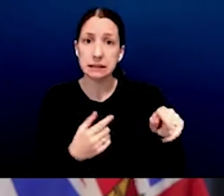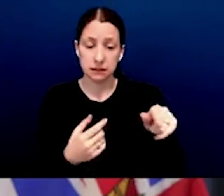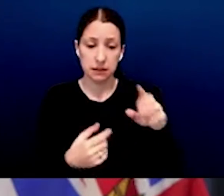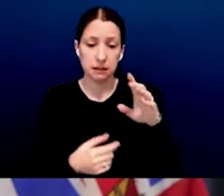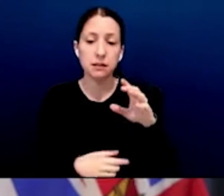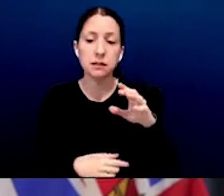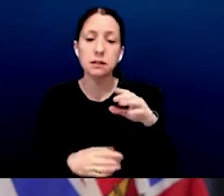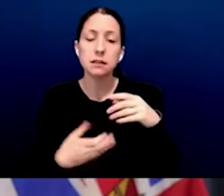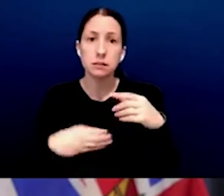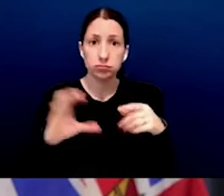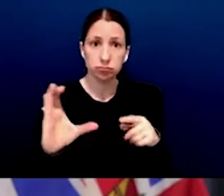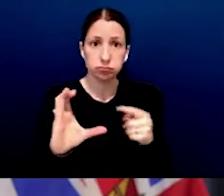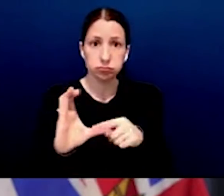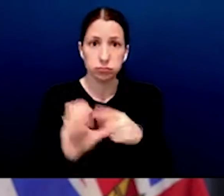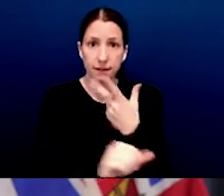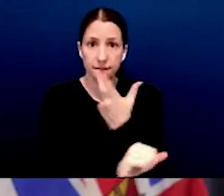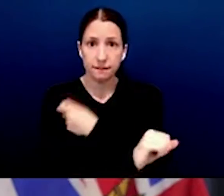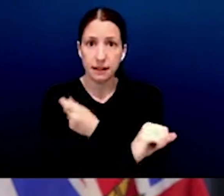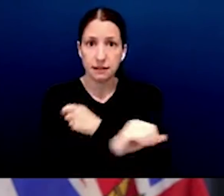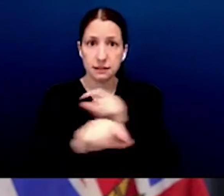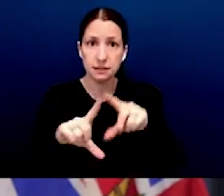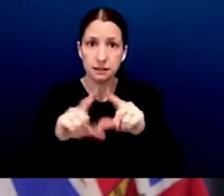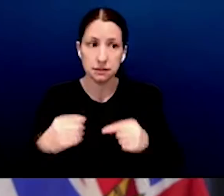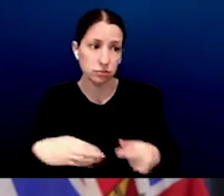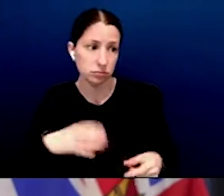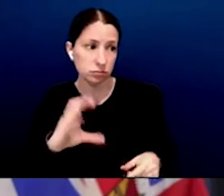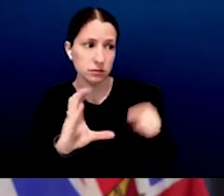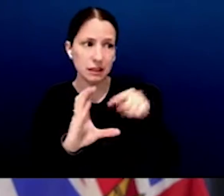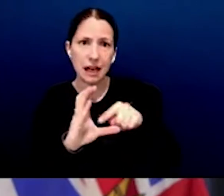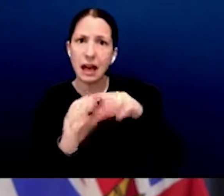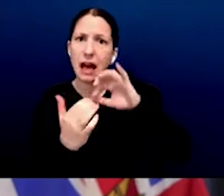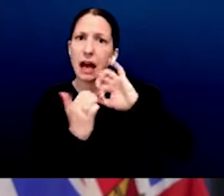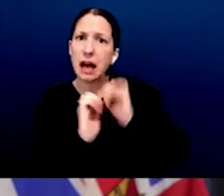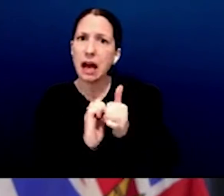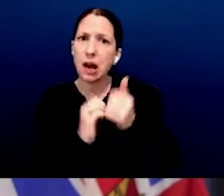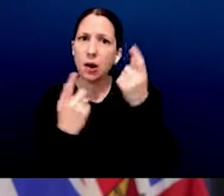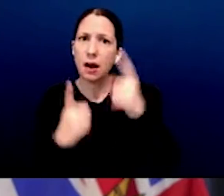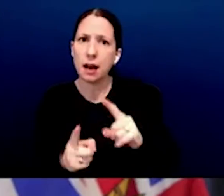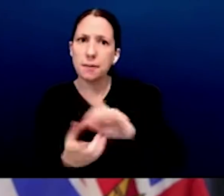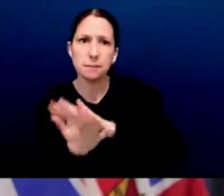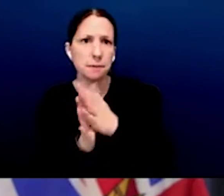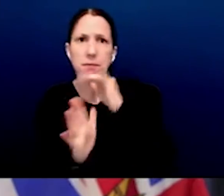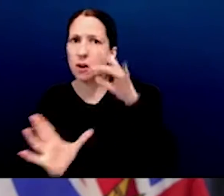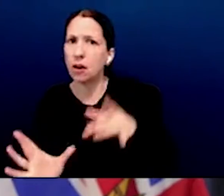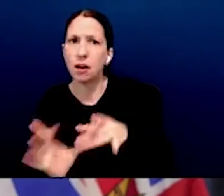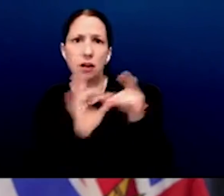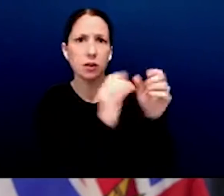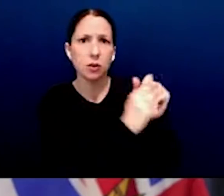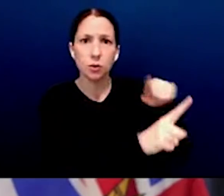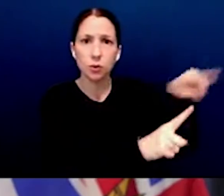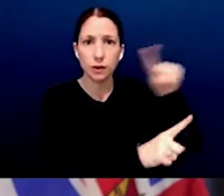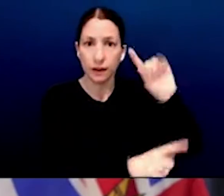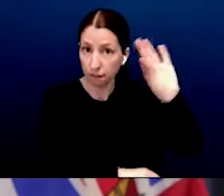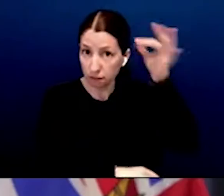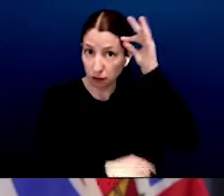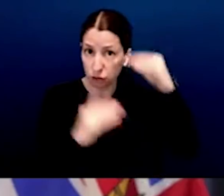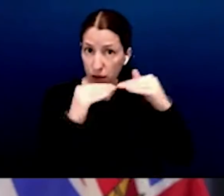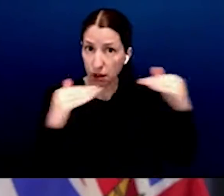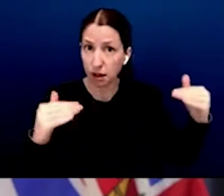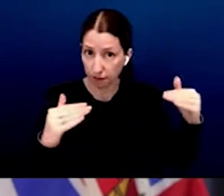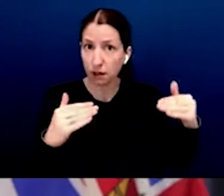card that meant that it is not in alignment with the federal vaccine passport. Will British Columbians